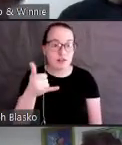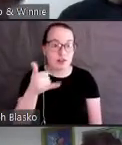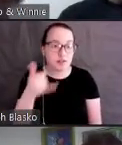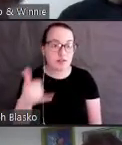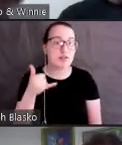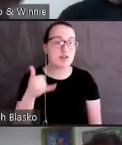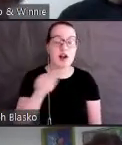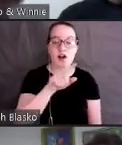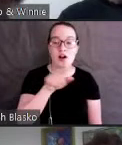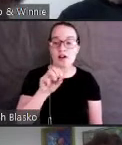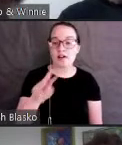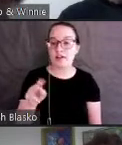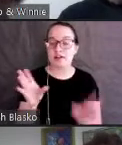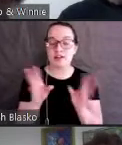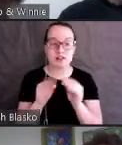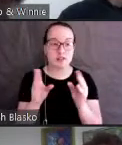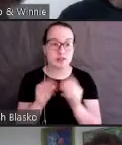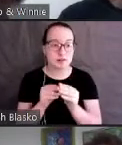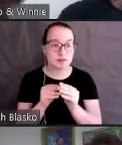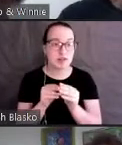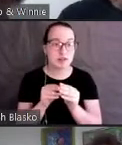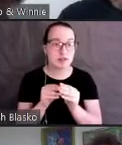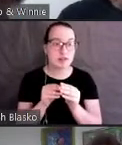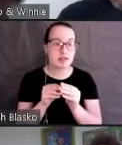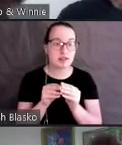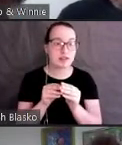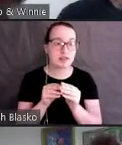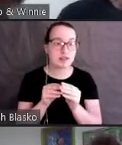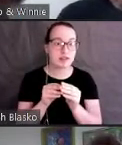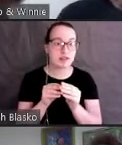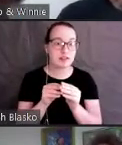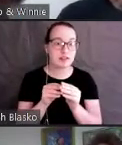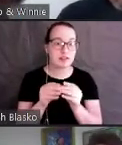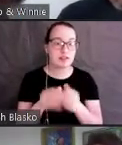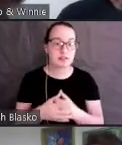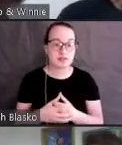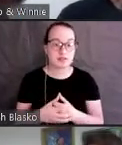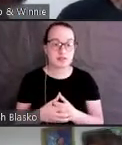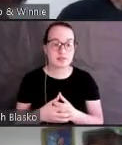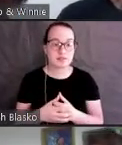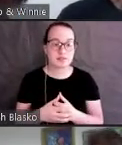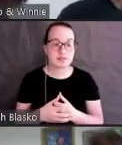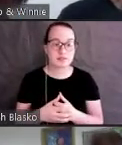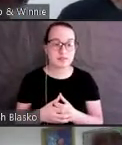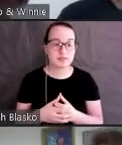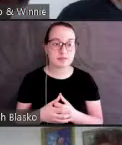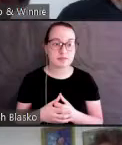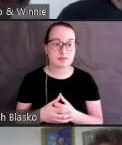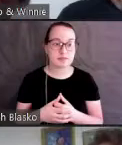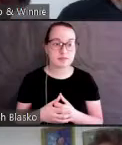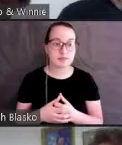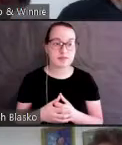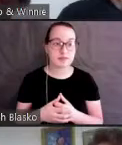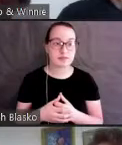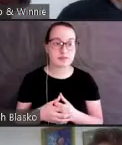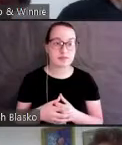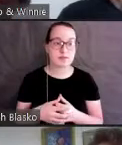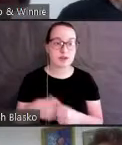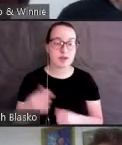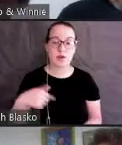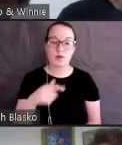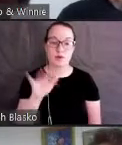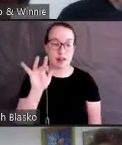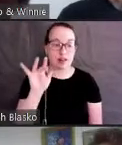Zoom meeting, even though we're all on Zoom fatigue, every time we click on YouTube, not to just fill time,